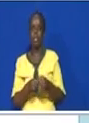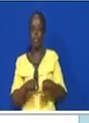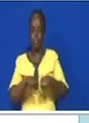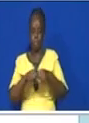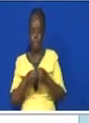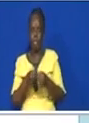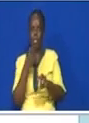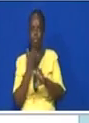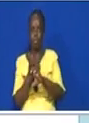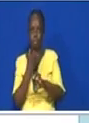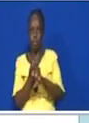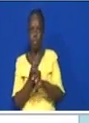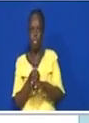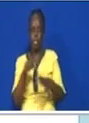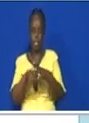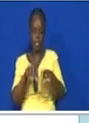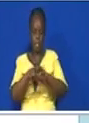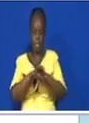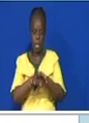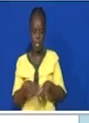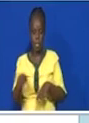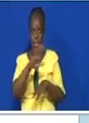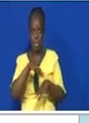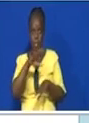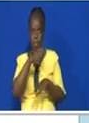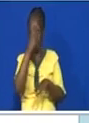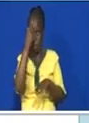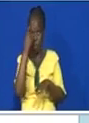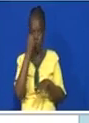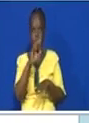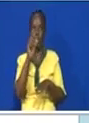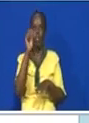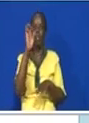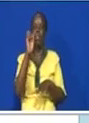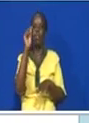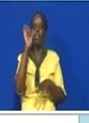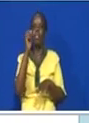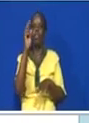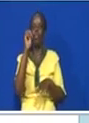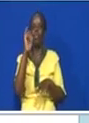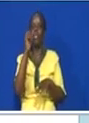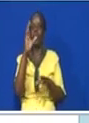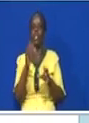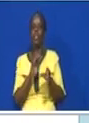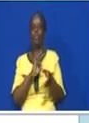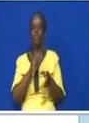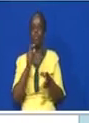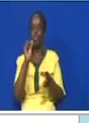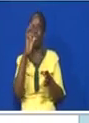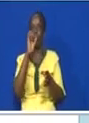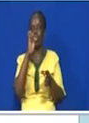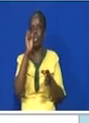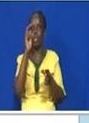fracturing of rocks in the earth's crust due to tectonic forces such as